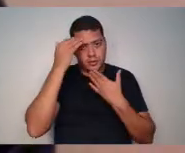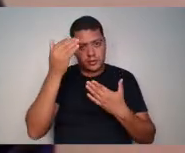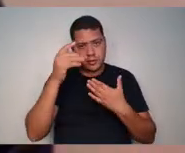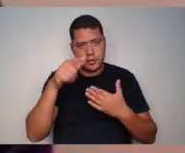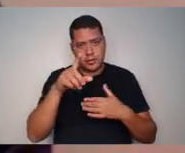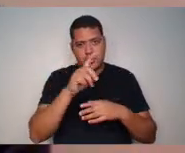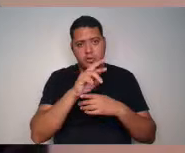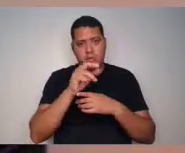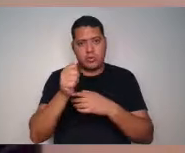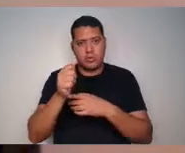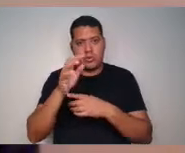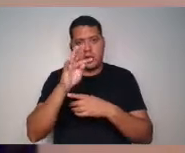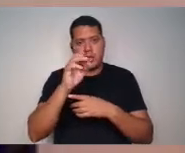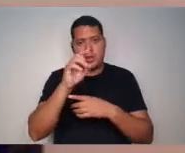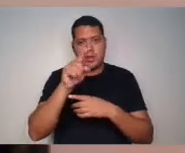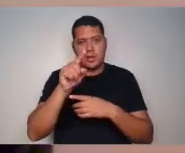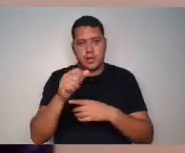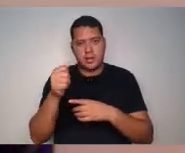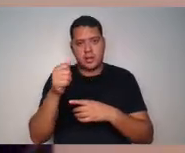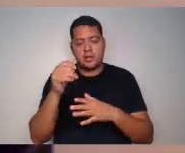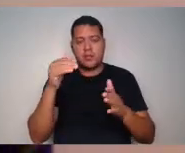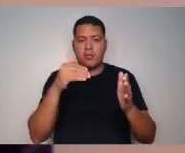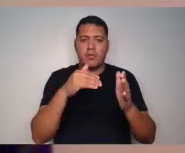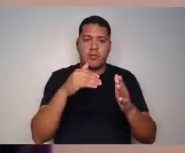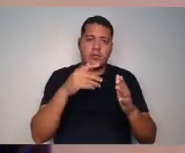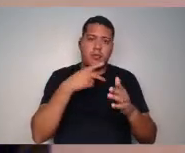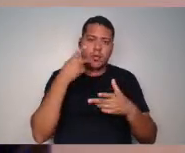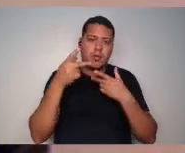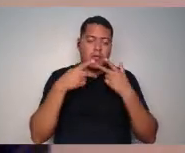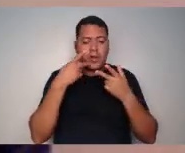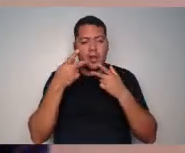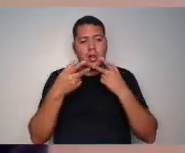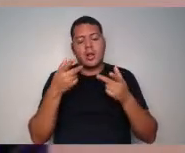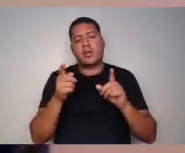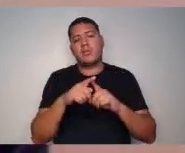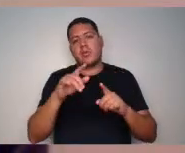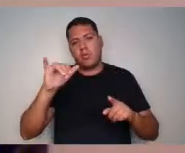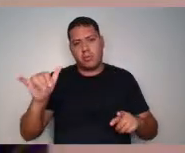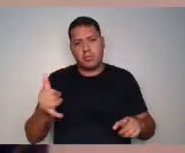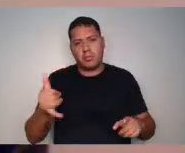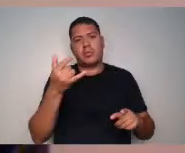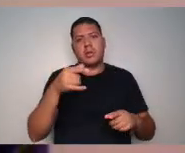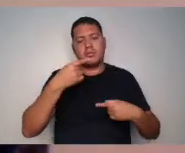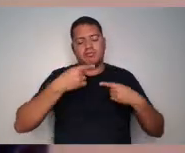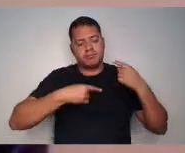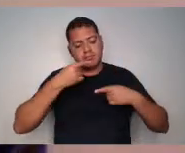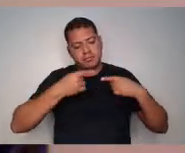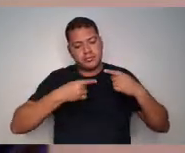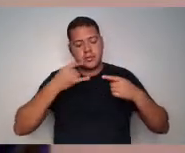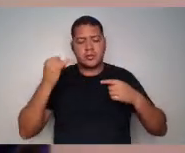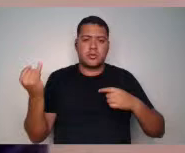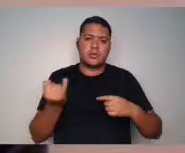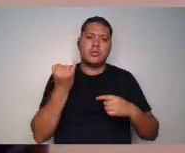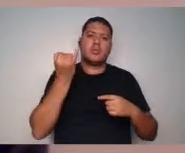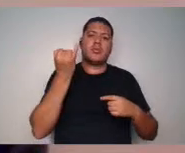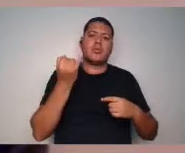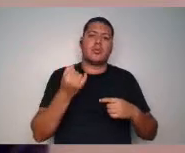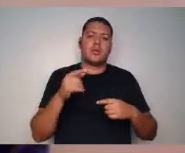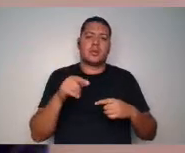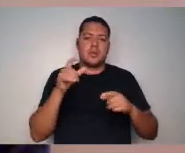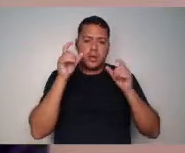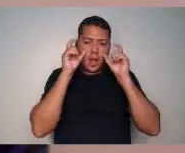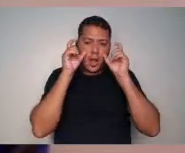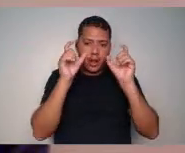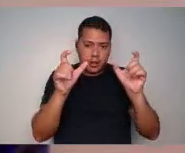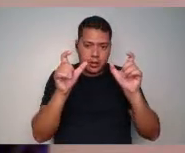much, Dr. Teresa, for the final explanations, for honoring us with such